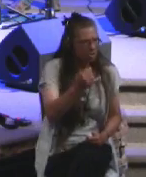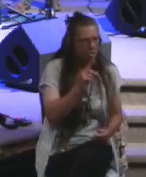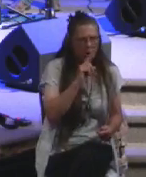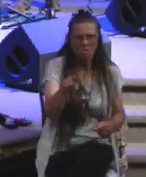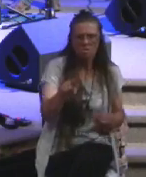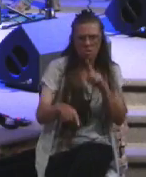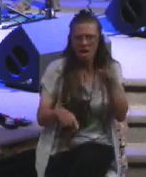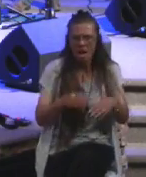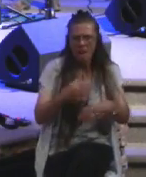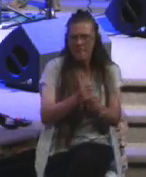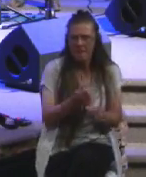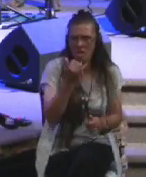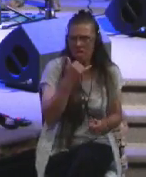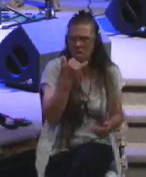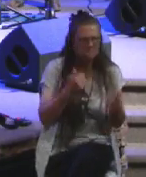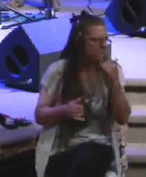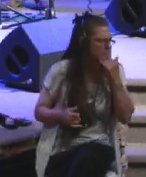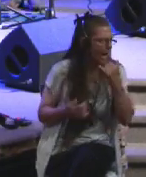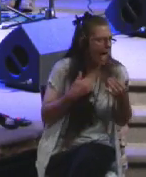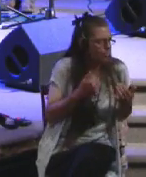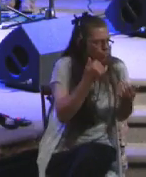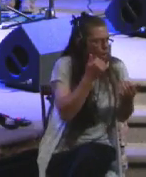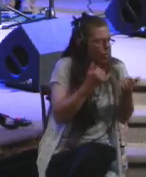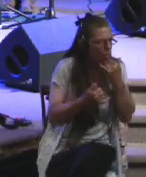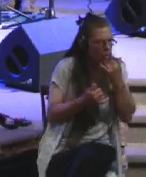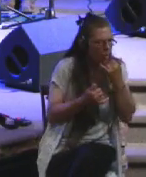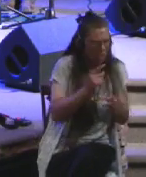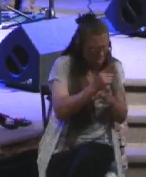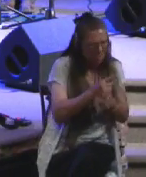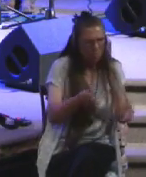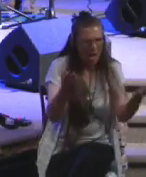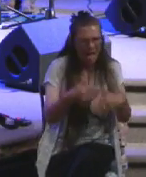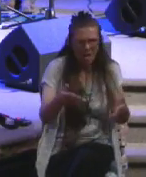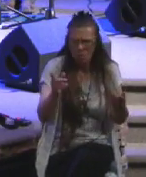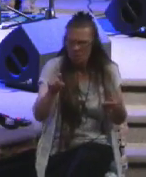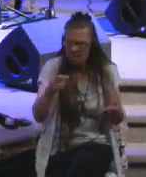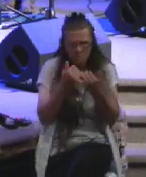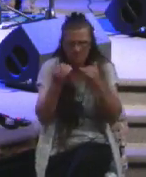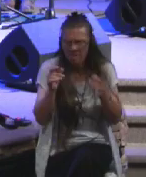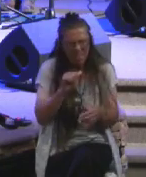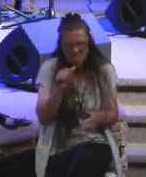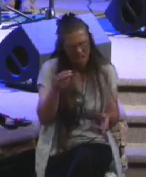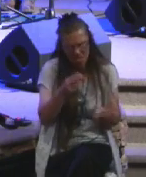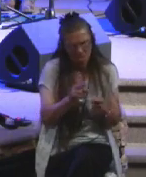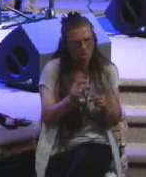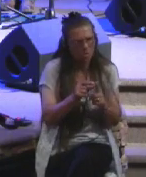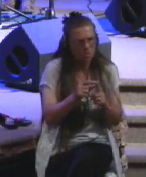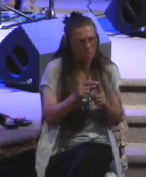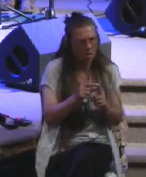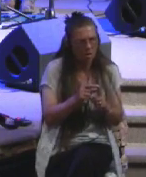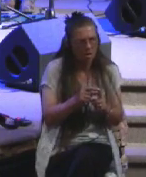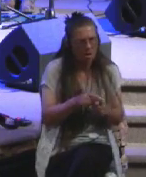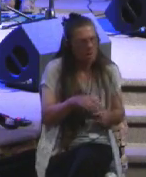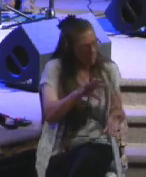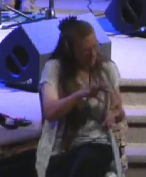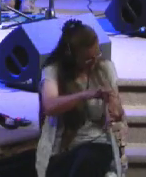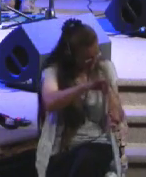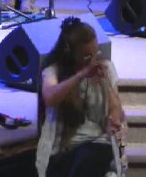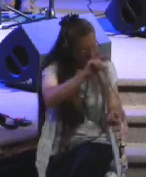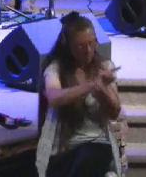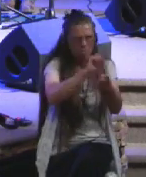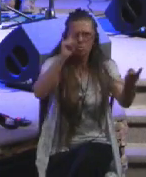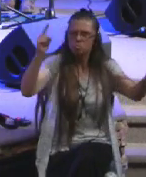say, hey, I made all these mistakes. Hey, all y'all need to correct. That's not in the Word of God. But there was a spiritual